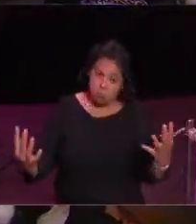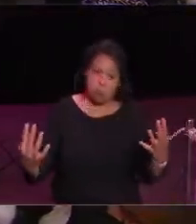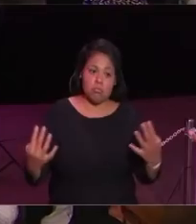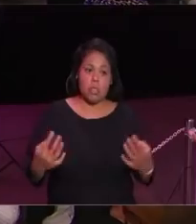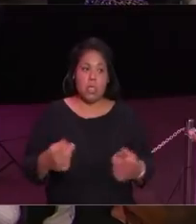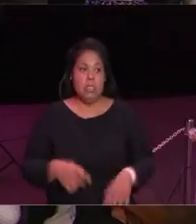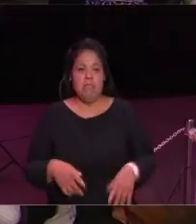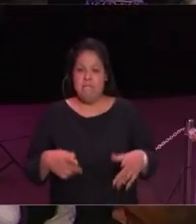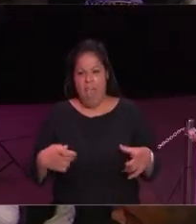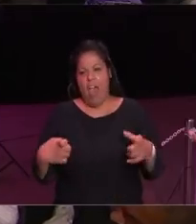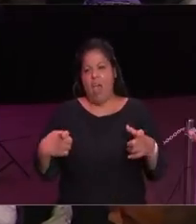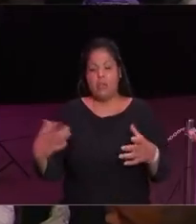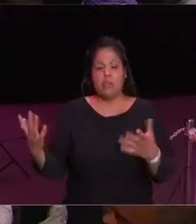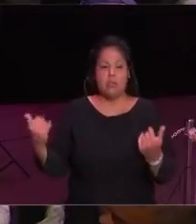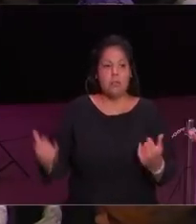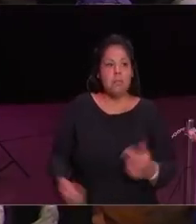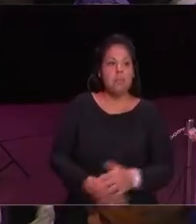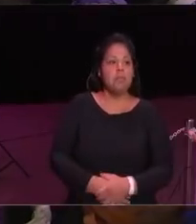quickly.